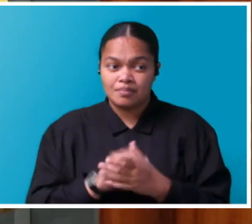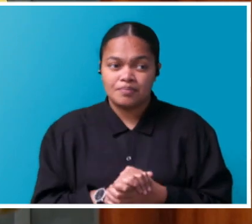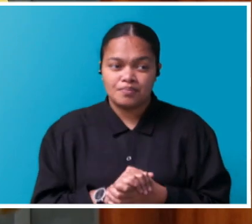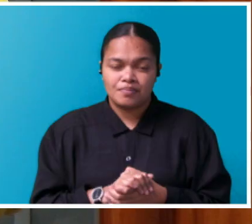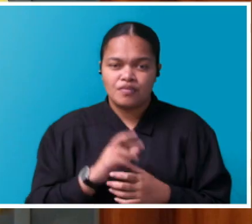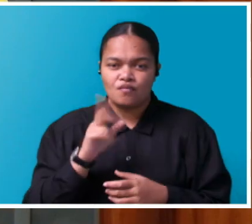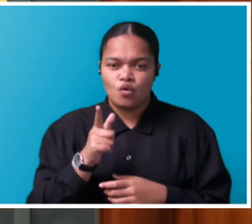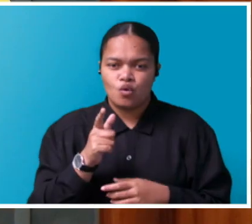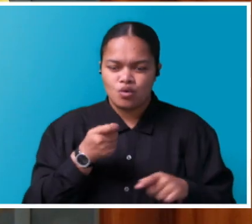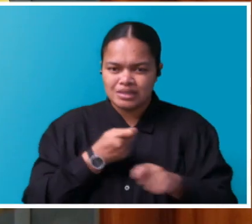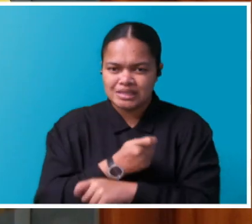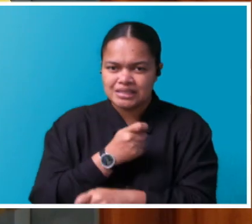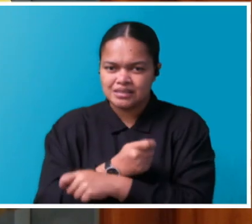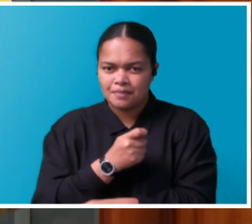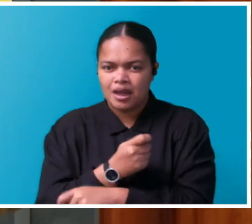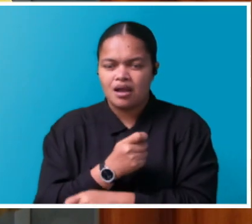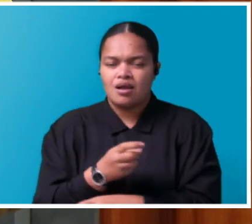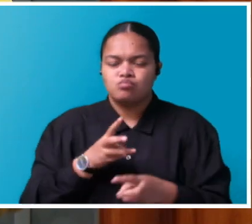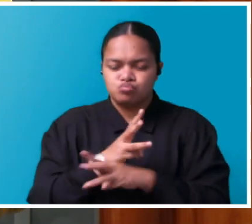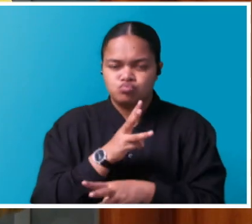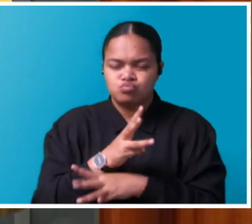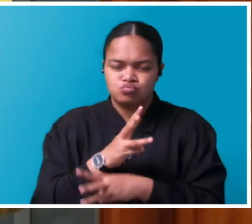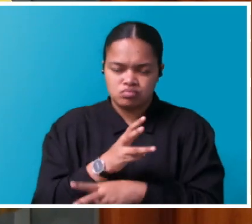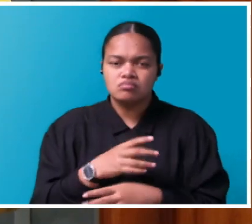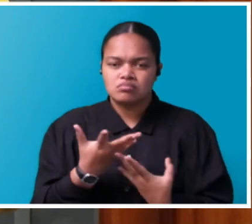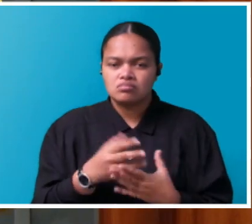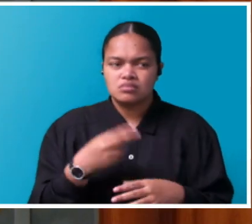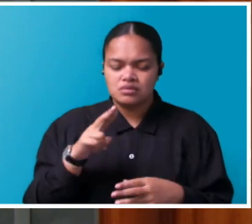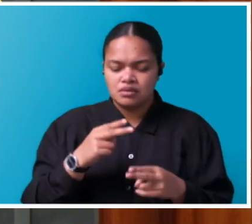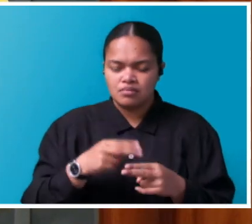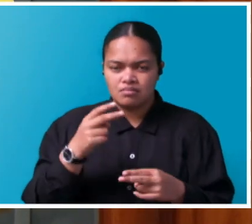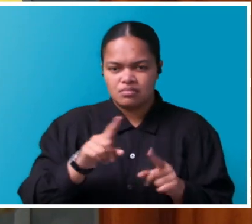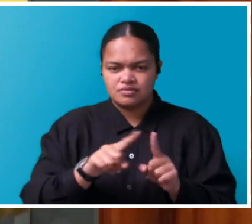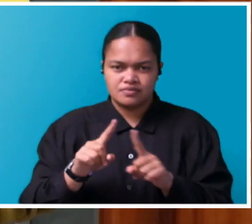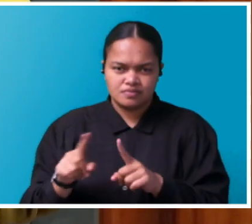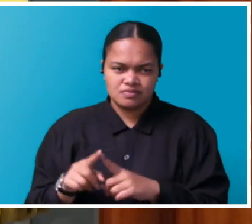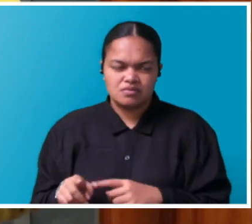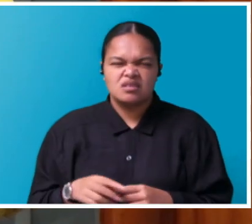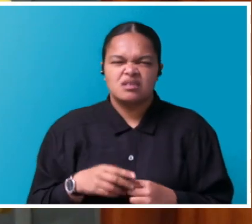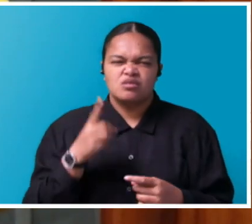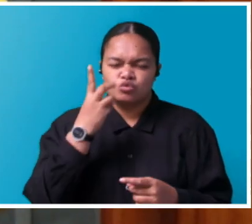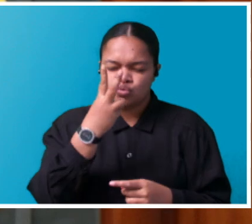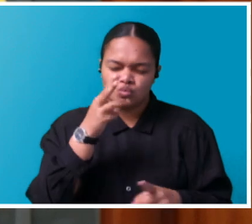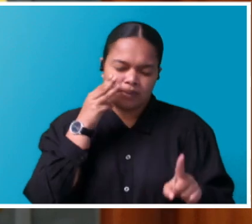timber production, and forest fires in pine plantations, which are the two main activities